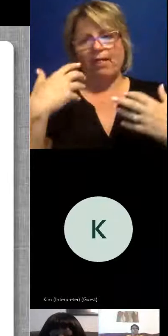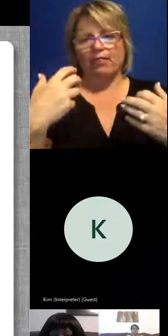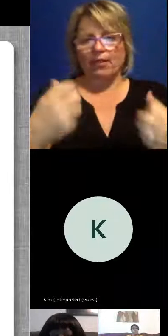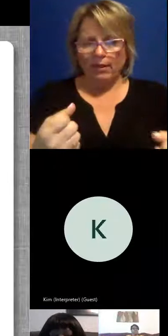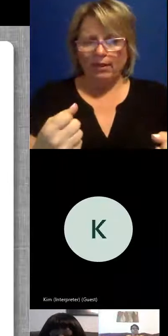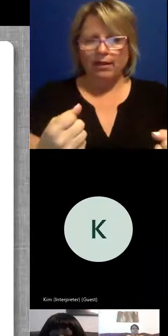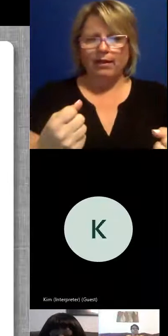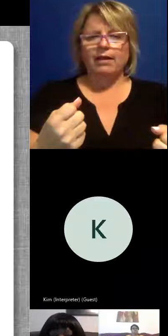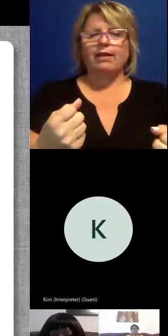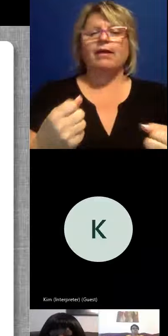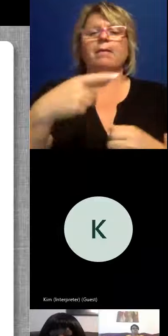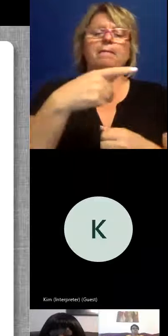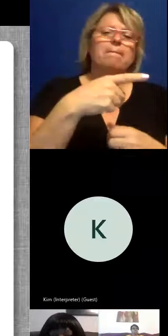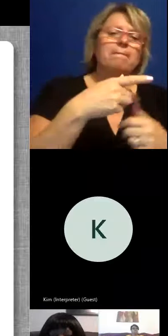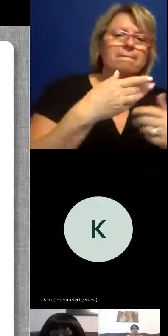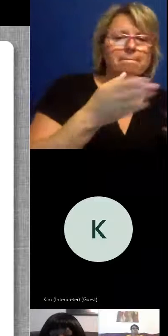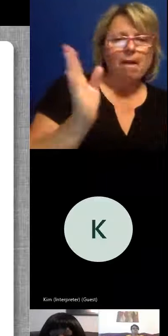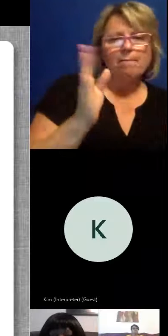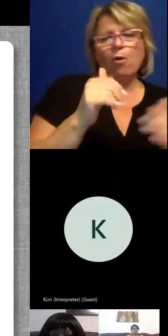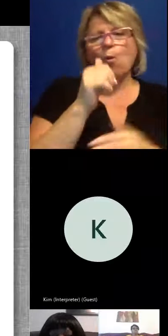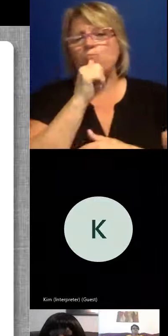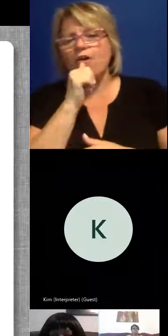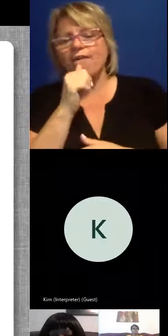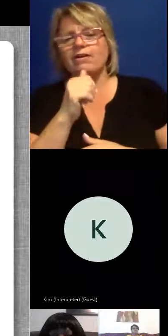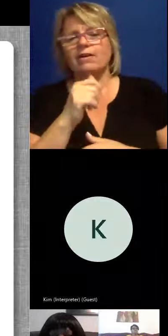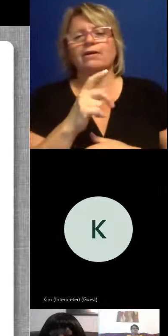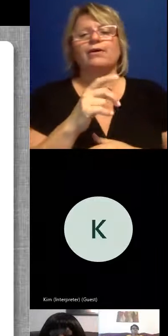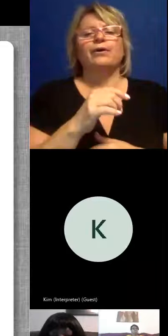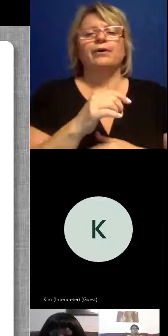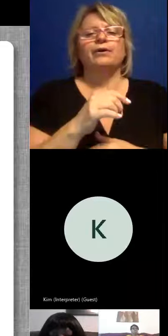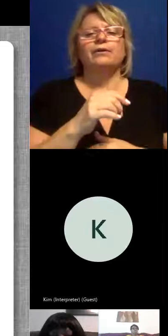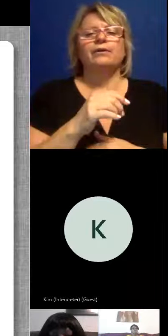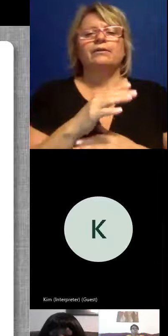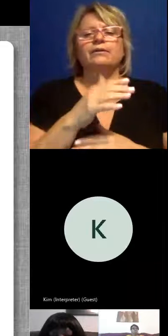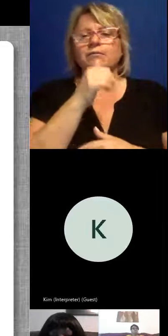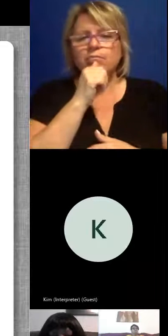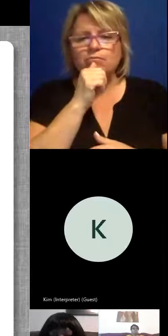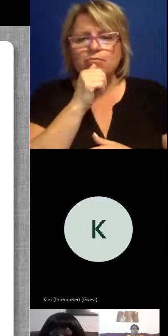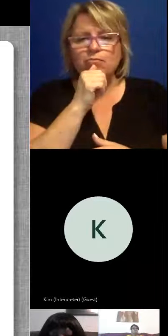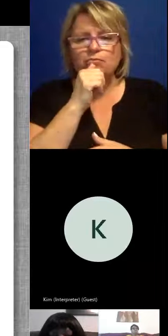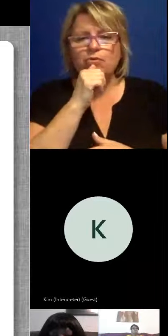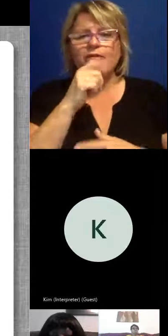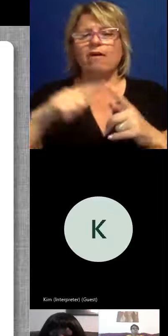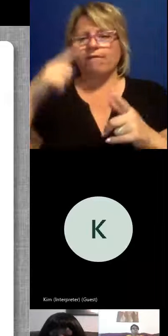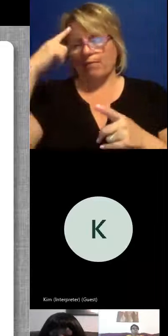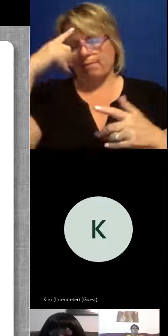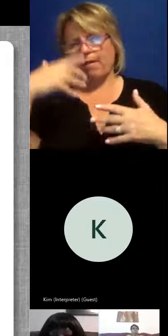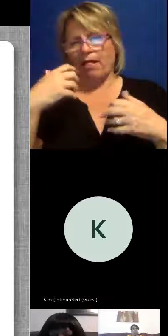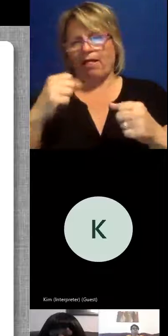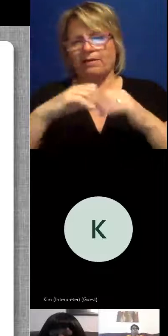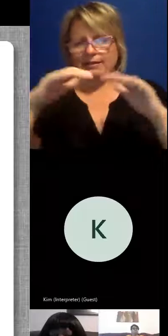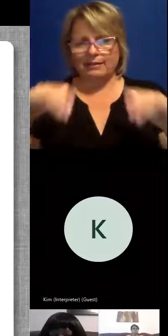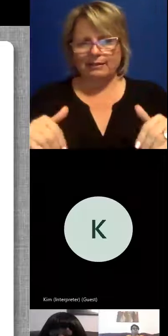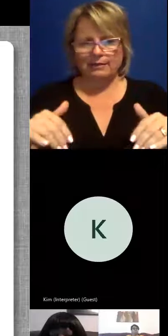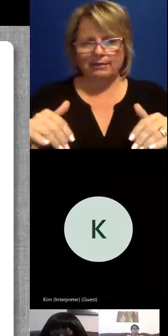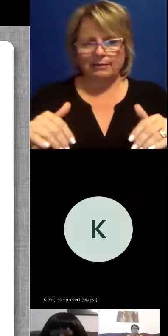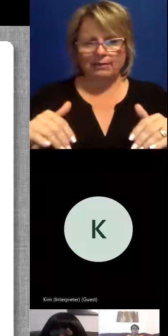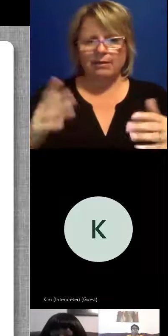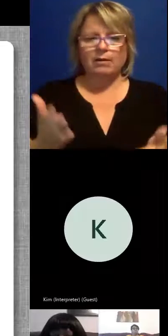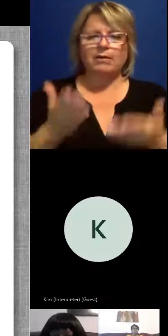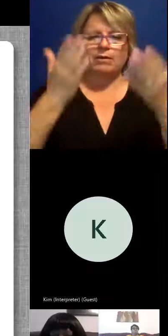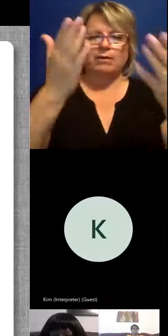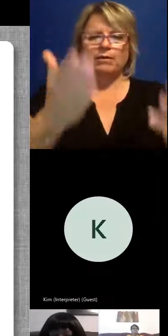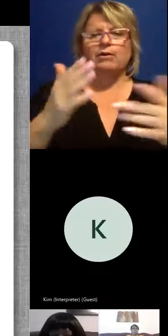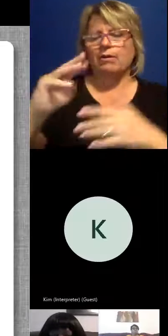or private. Privatization of the mental health system has been proposed by